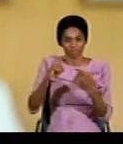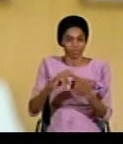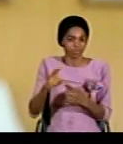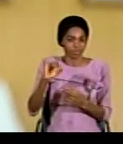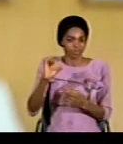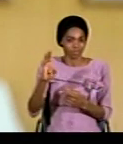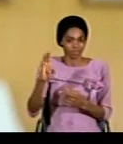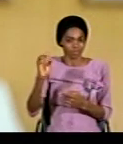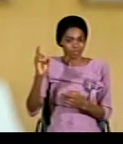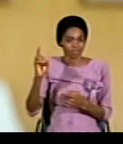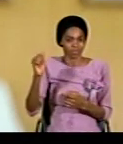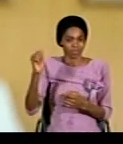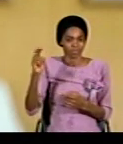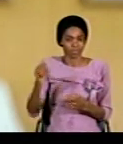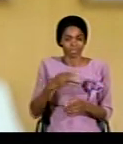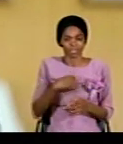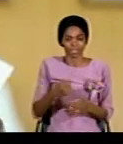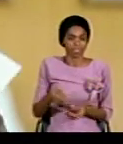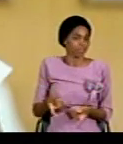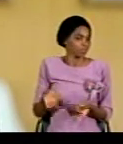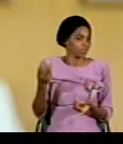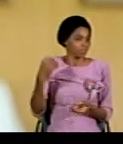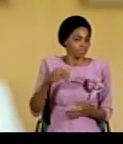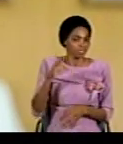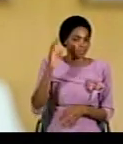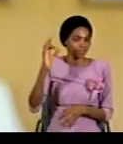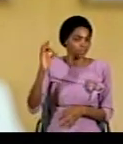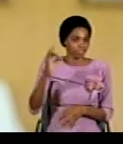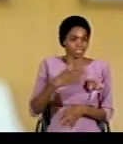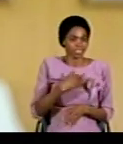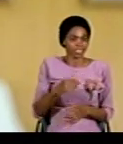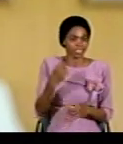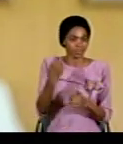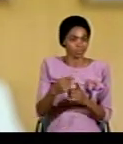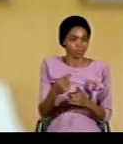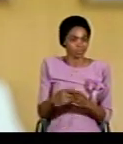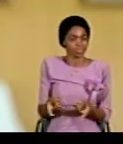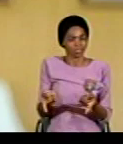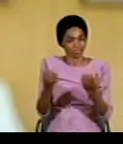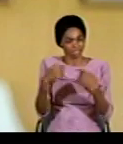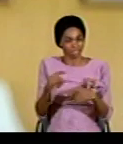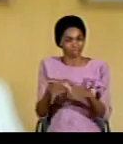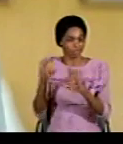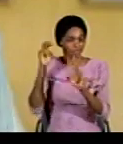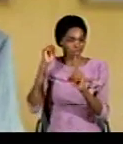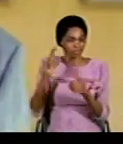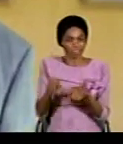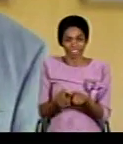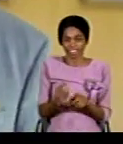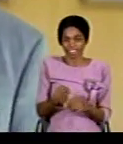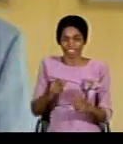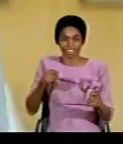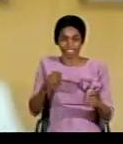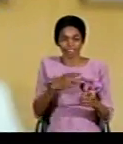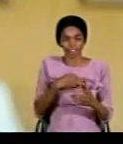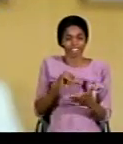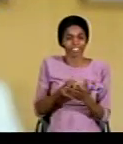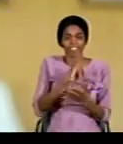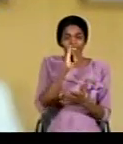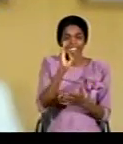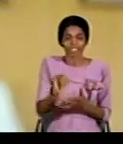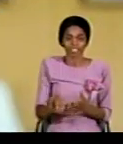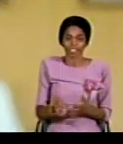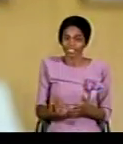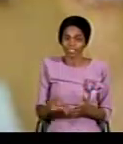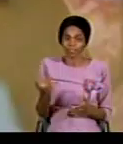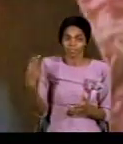was preaching, and the word of God struck me like an arrow and I broke down in tears. Now, that was my turn. Now